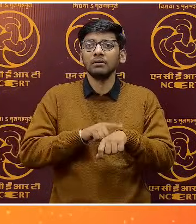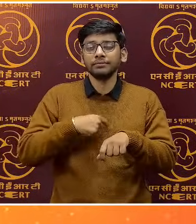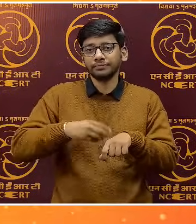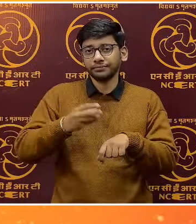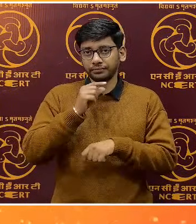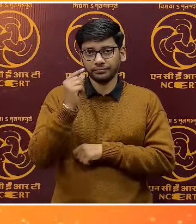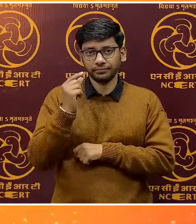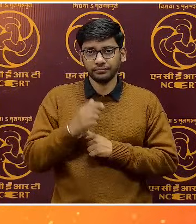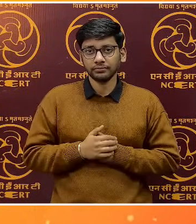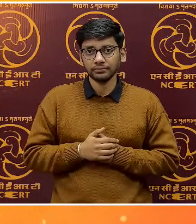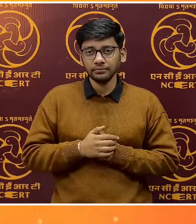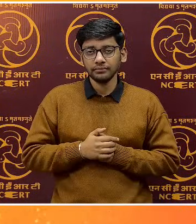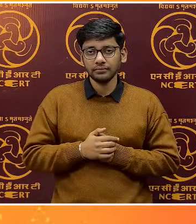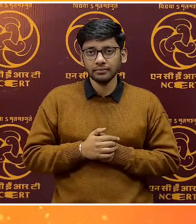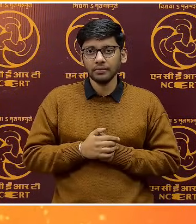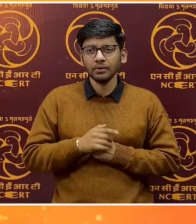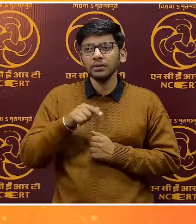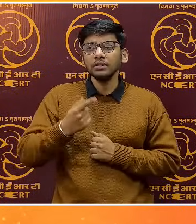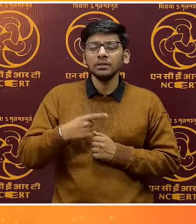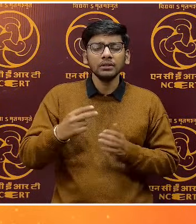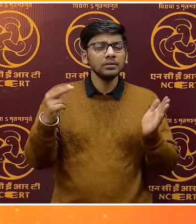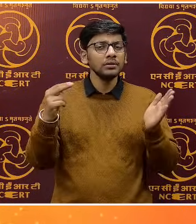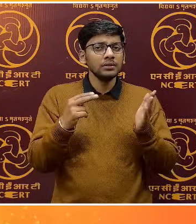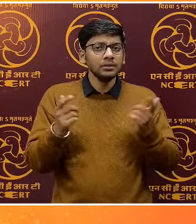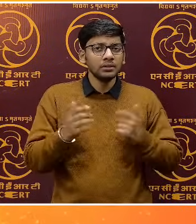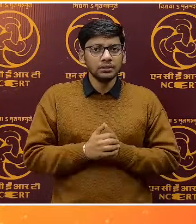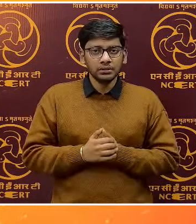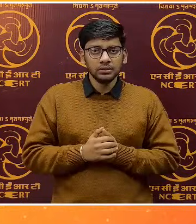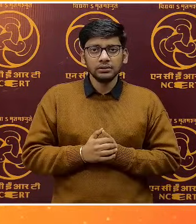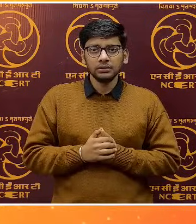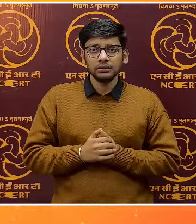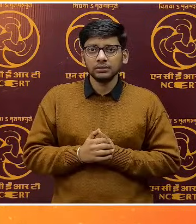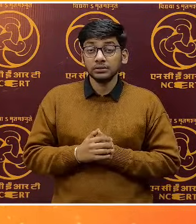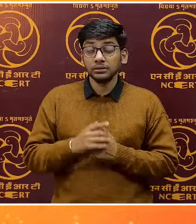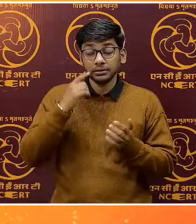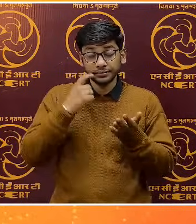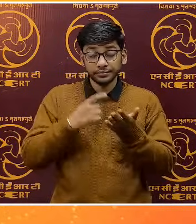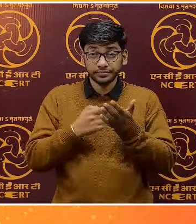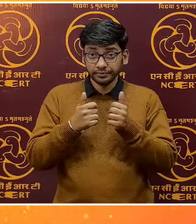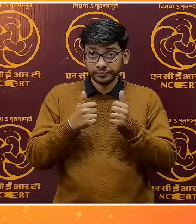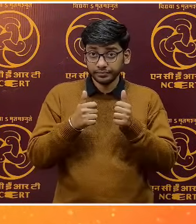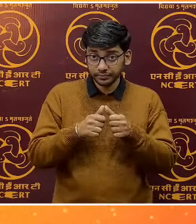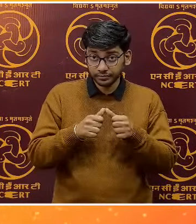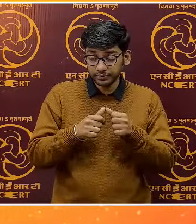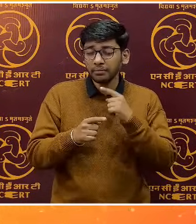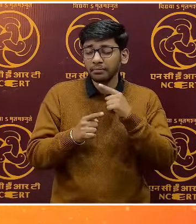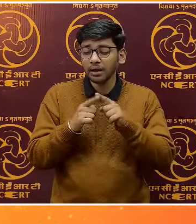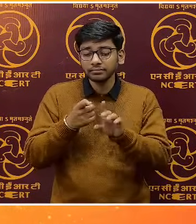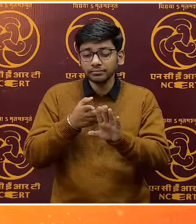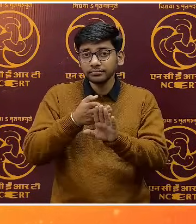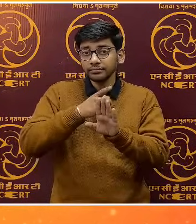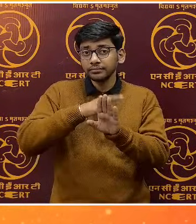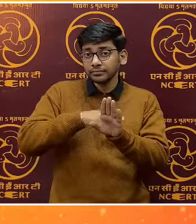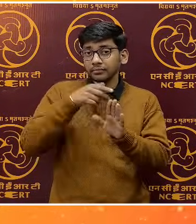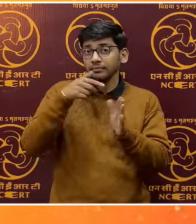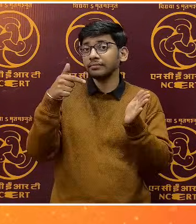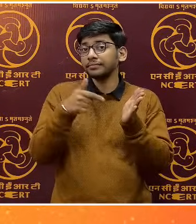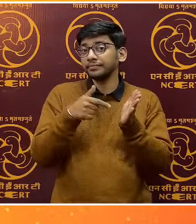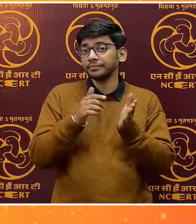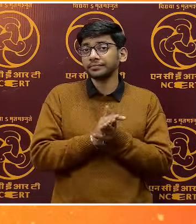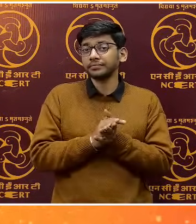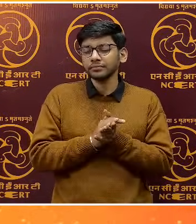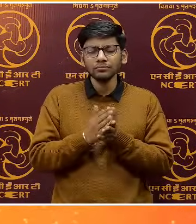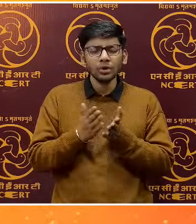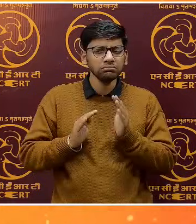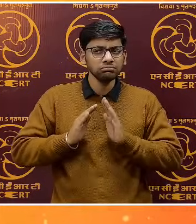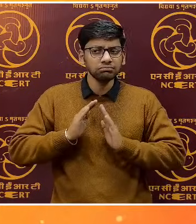Okay. Next we'll see Ira, and the background is this very cozy background,